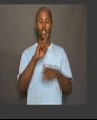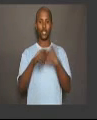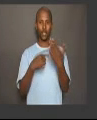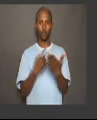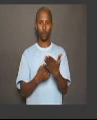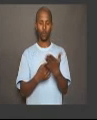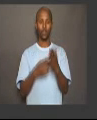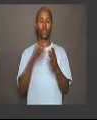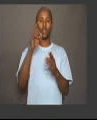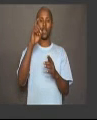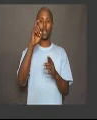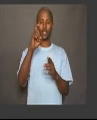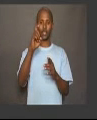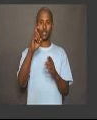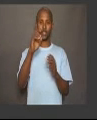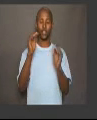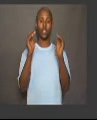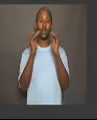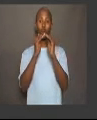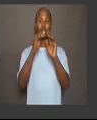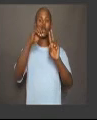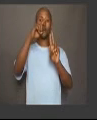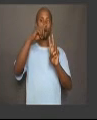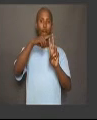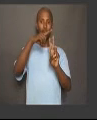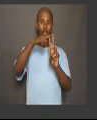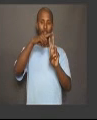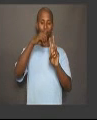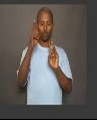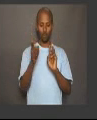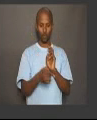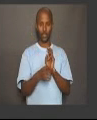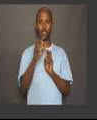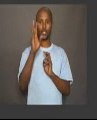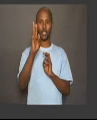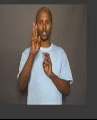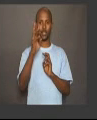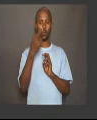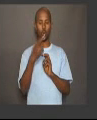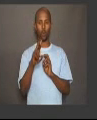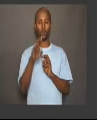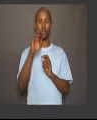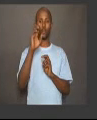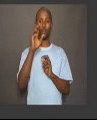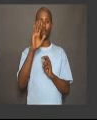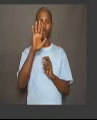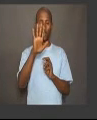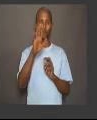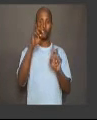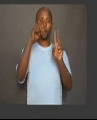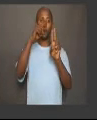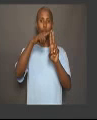Therefore, x equals pi over 6 or 5